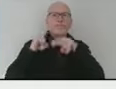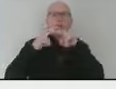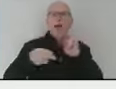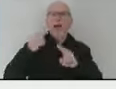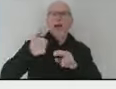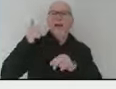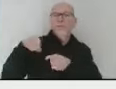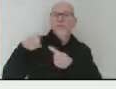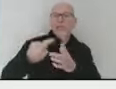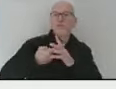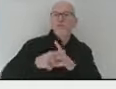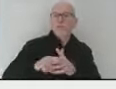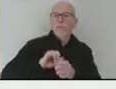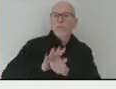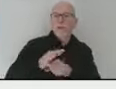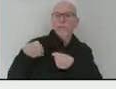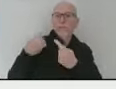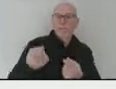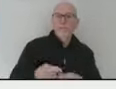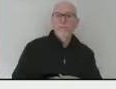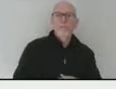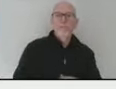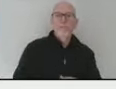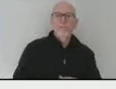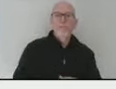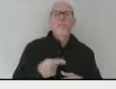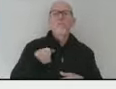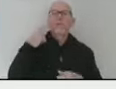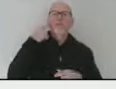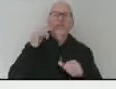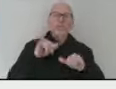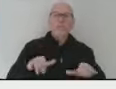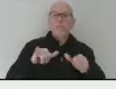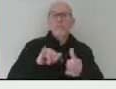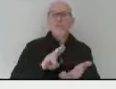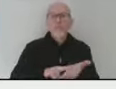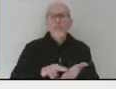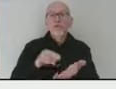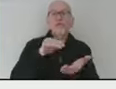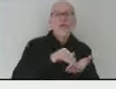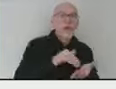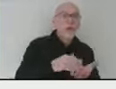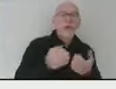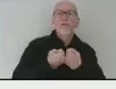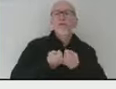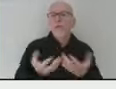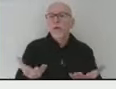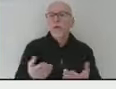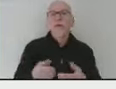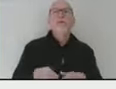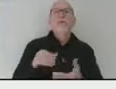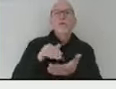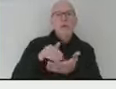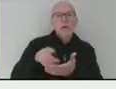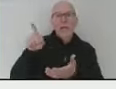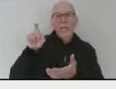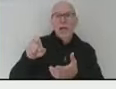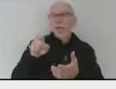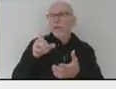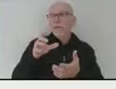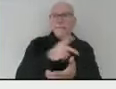of this pandemic. We continue to hear reports of exhausted nurses and doctors, of hospitals having to hold patients in the emergency